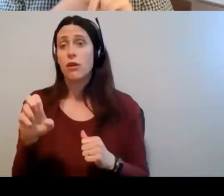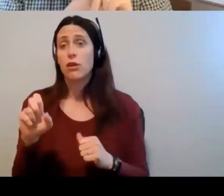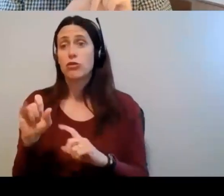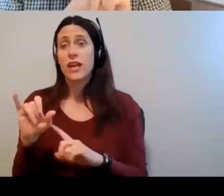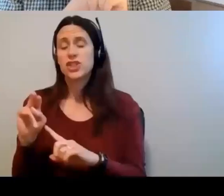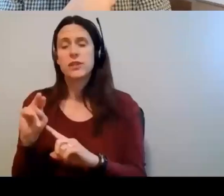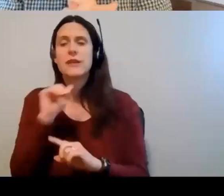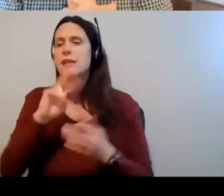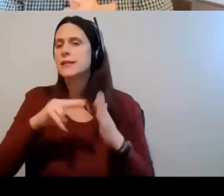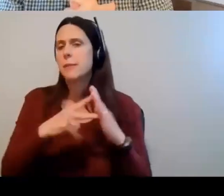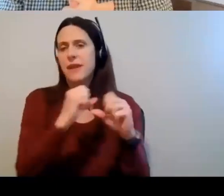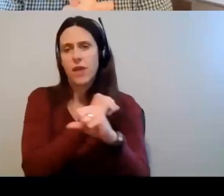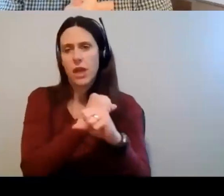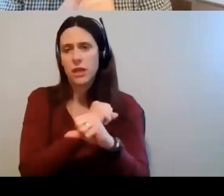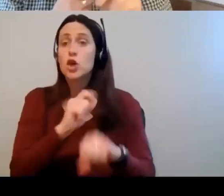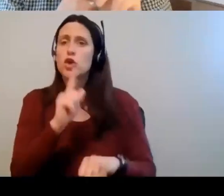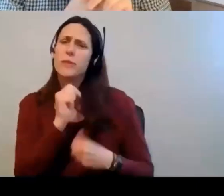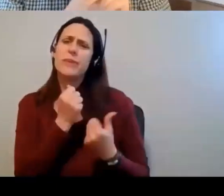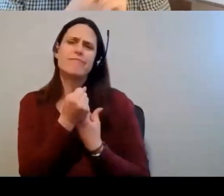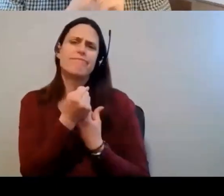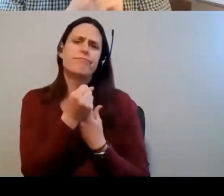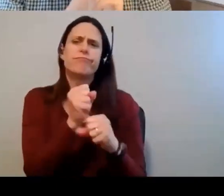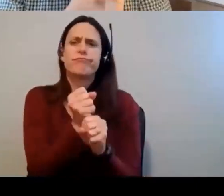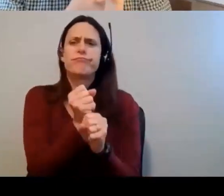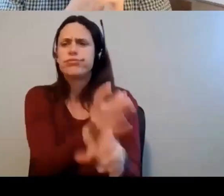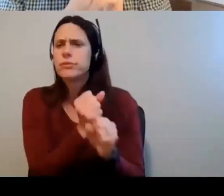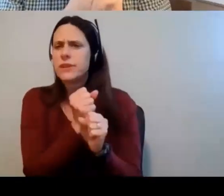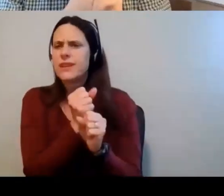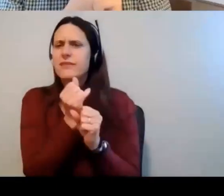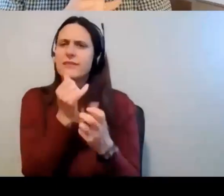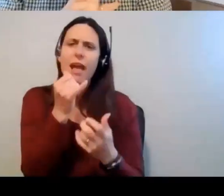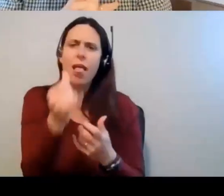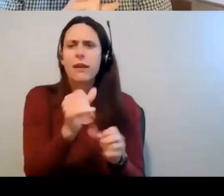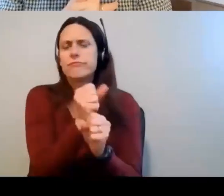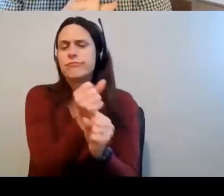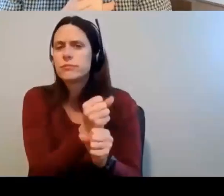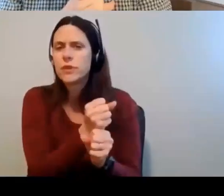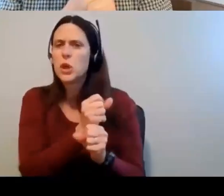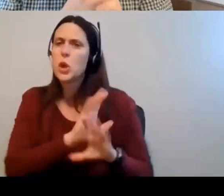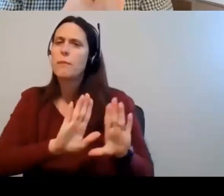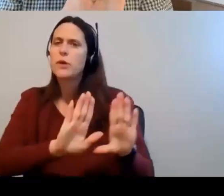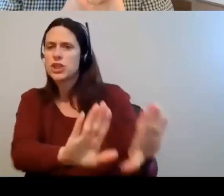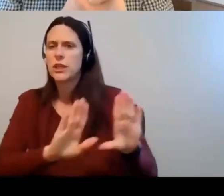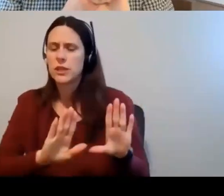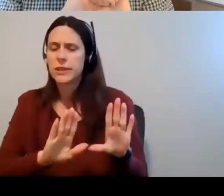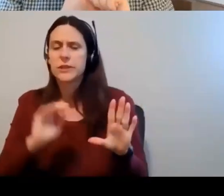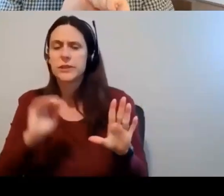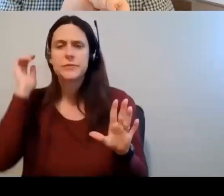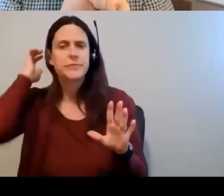mean yelling. Aggression can mean pushing away.